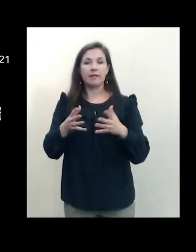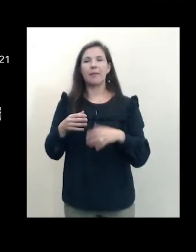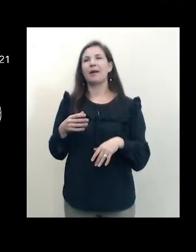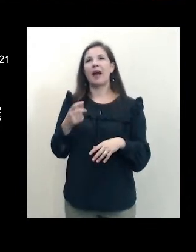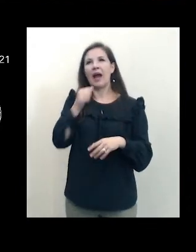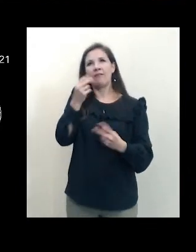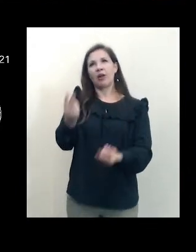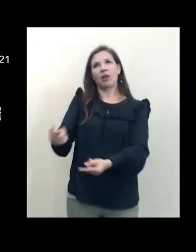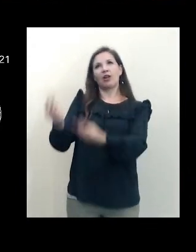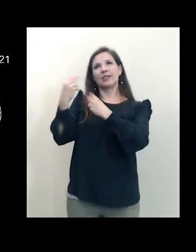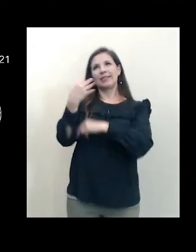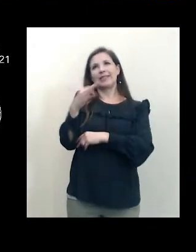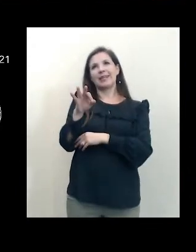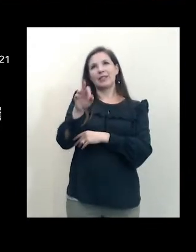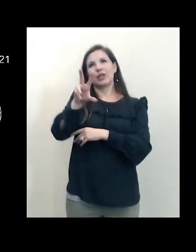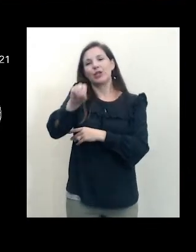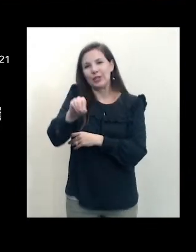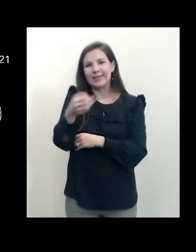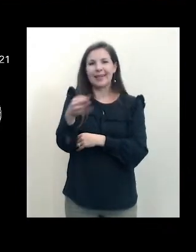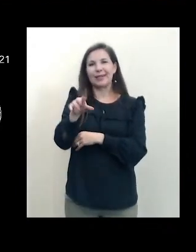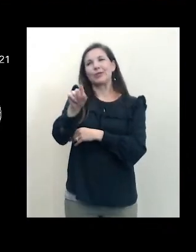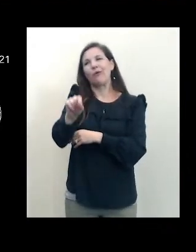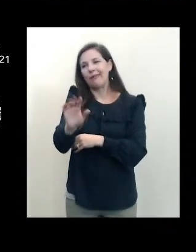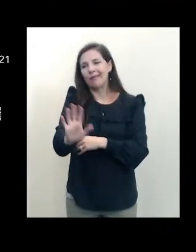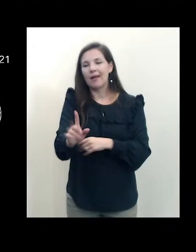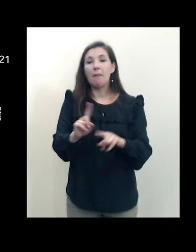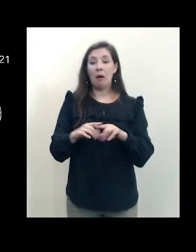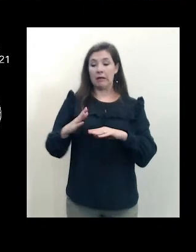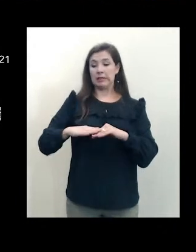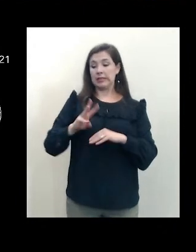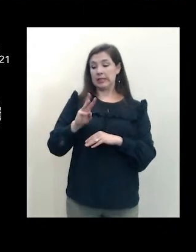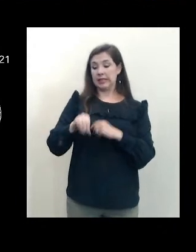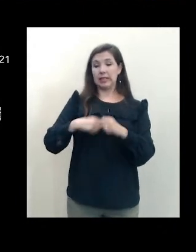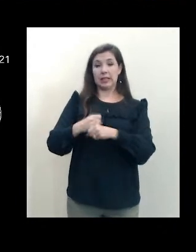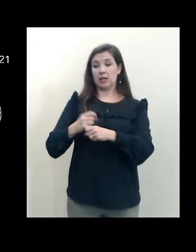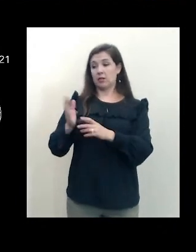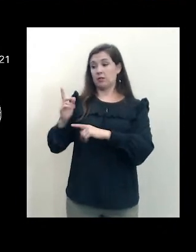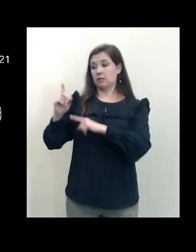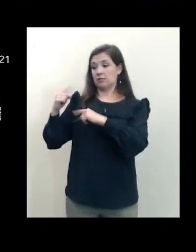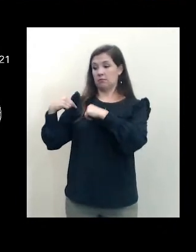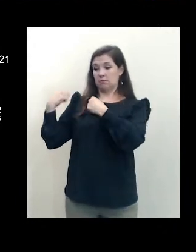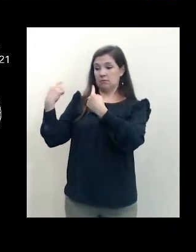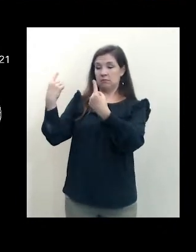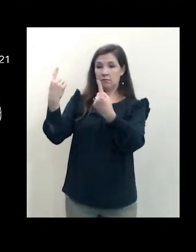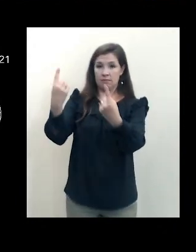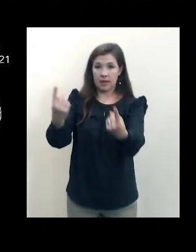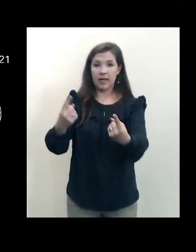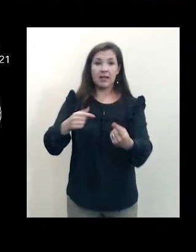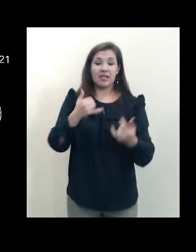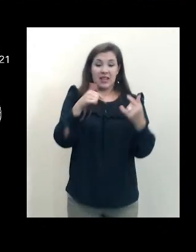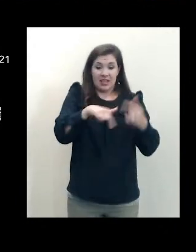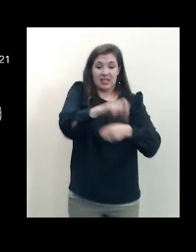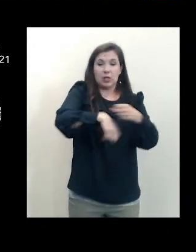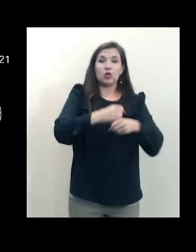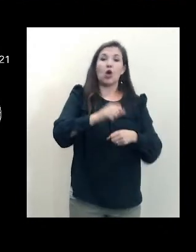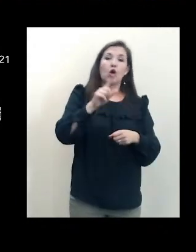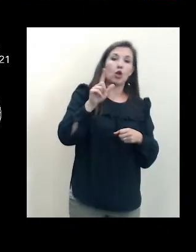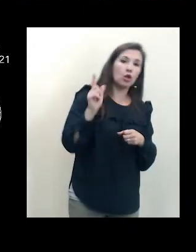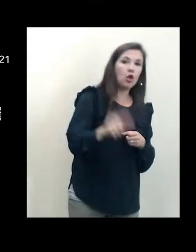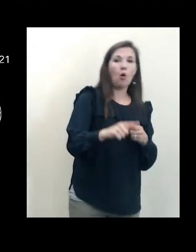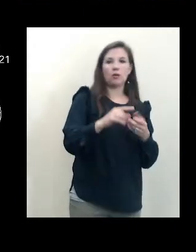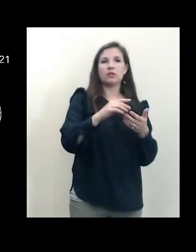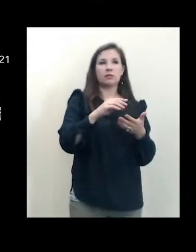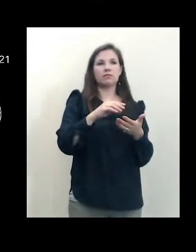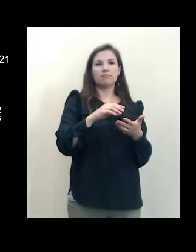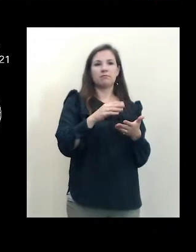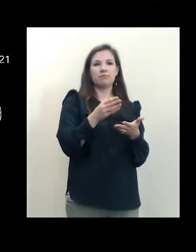or 1920s, but we know going back at least 60 years, it's the lowest property tax rate in modern county history. We wanted to get some comment from